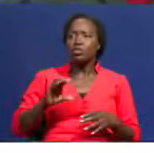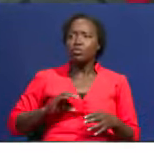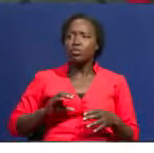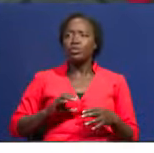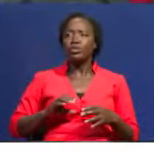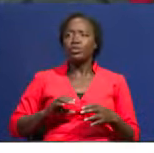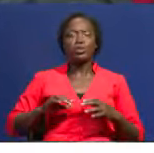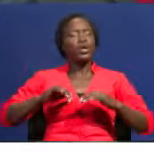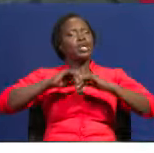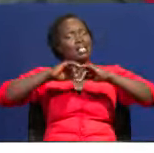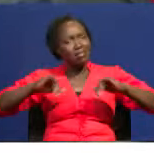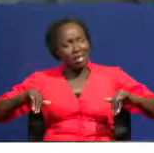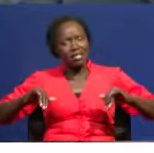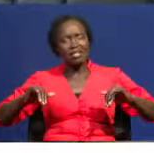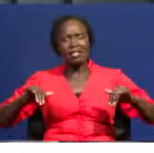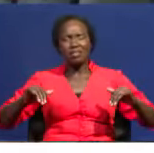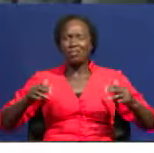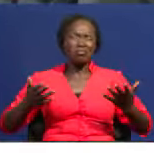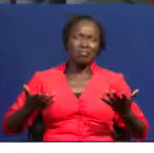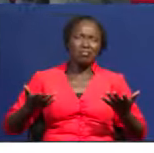completely divided.